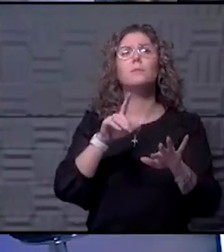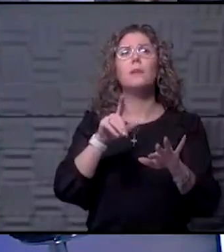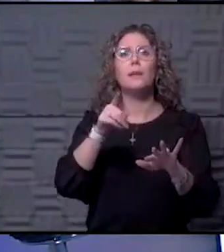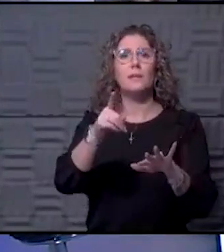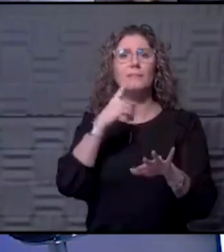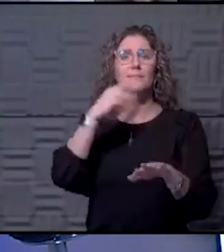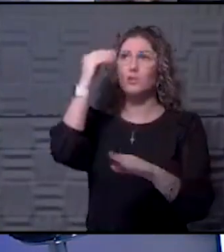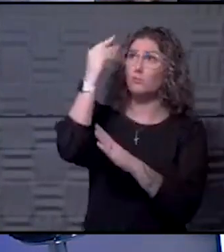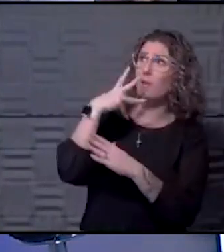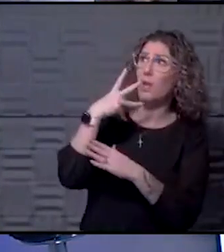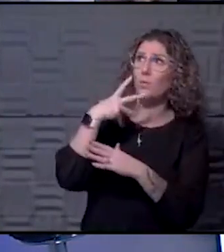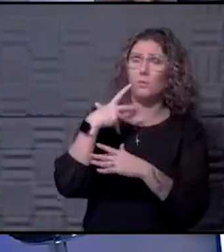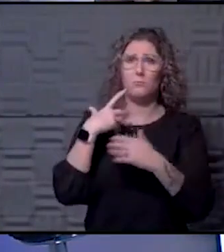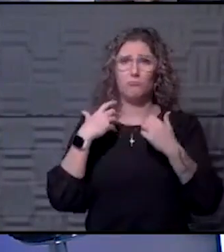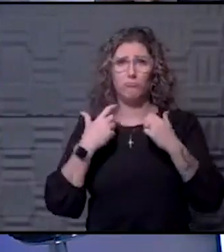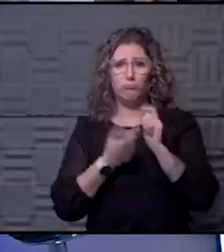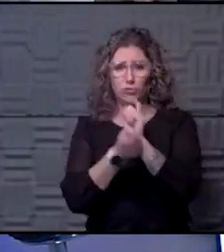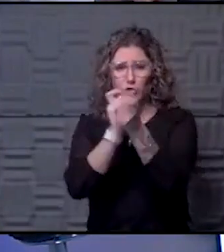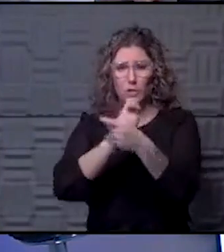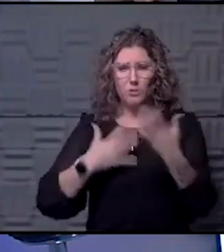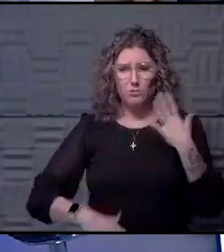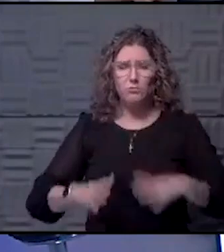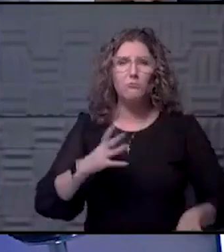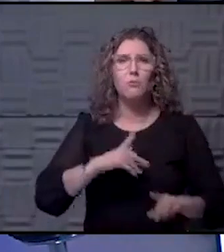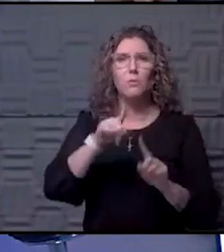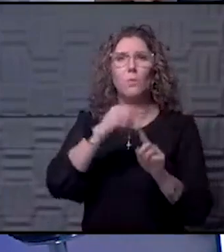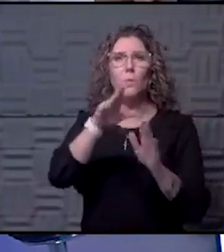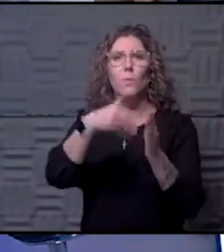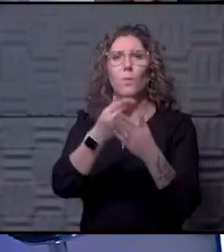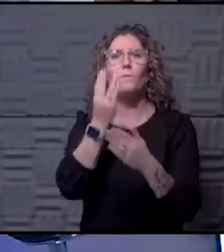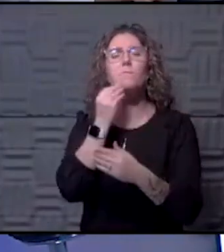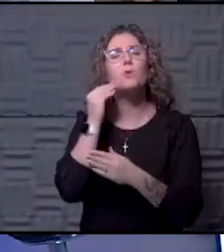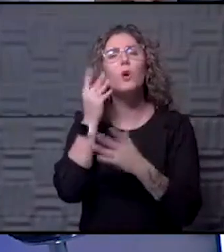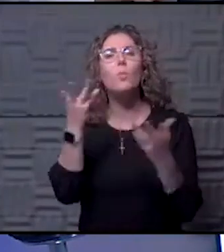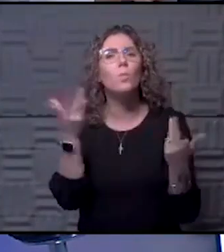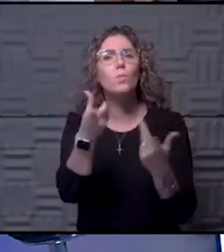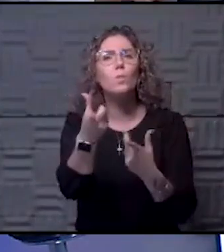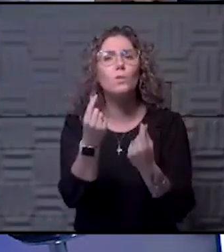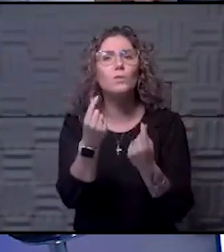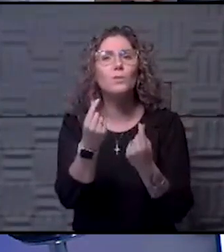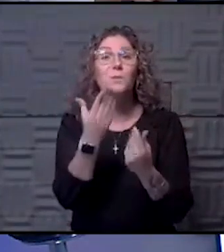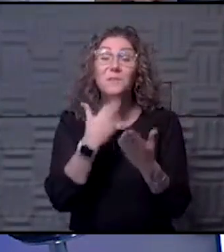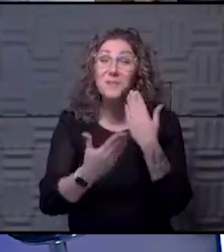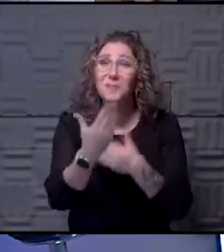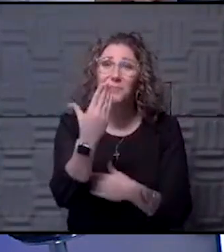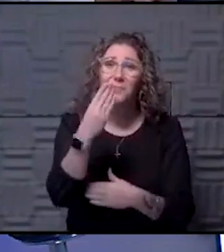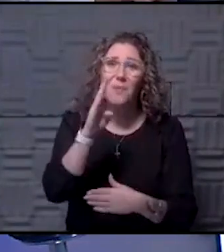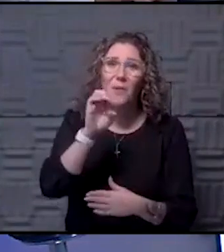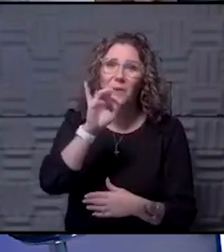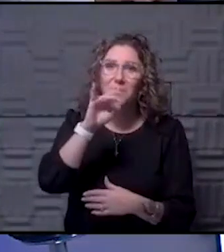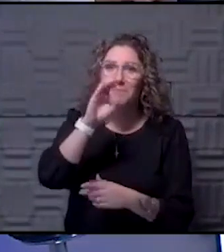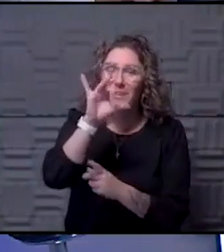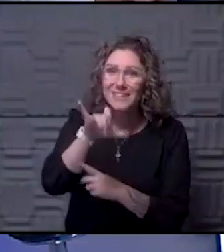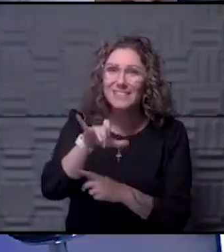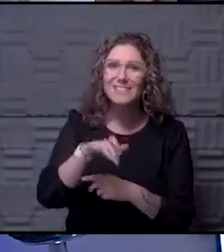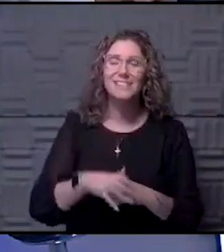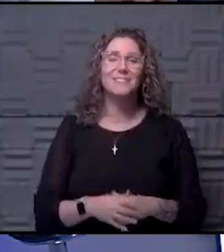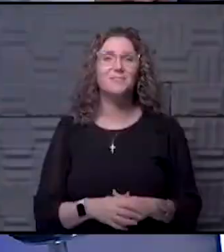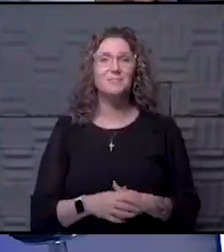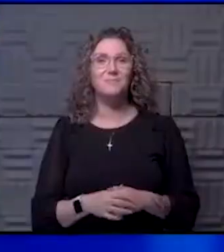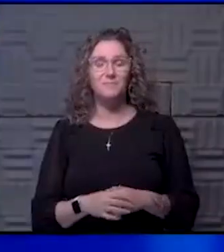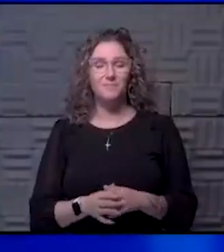take a shower and change his clothes when getting home. What do you do? Well, good morning, Betsy.